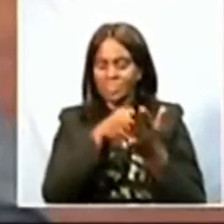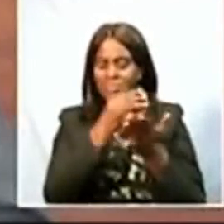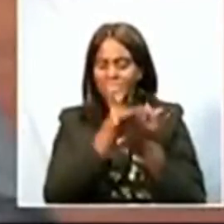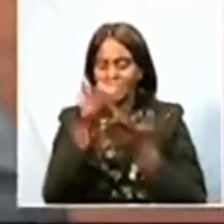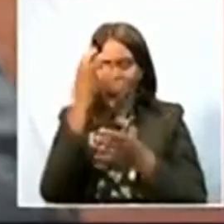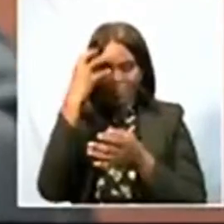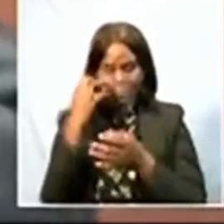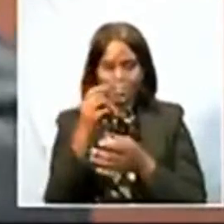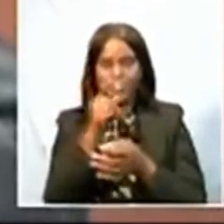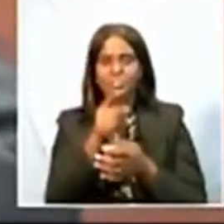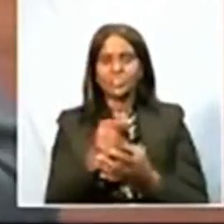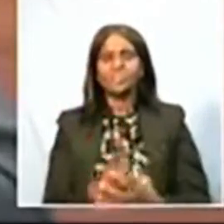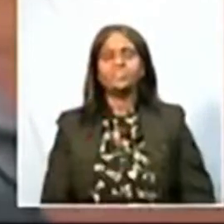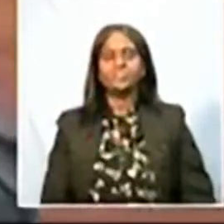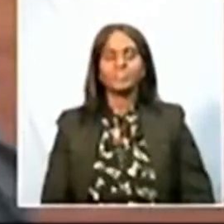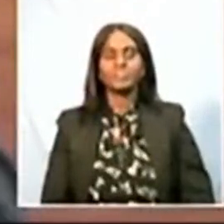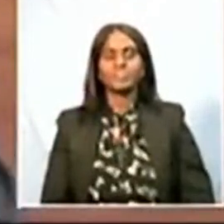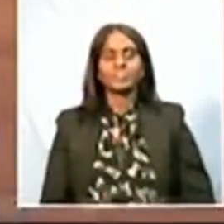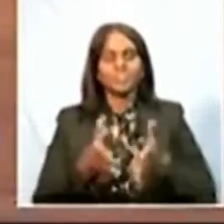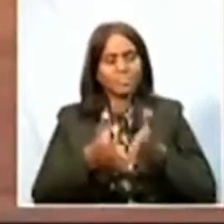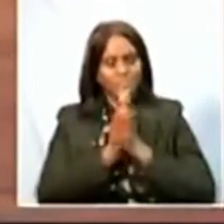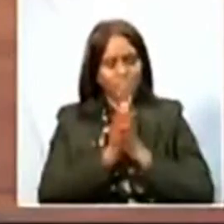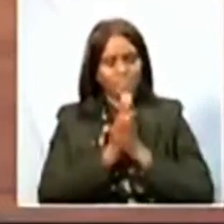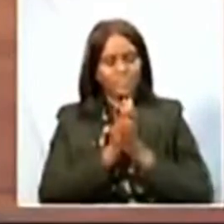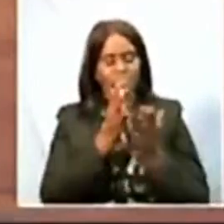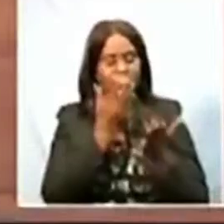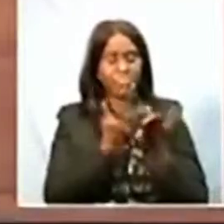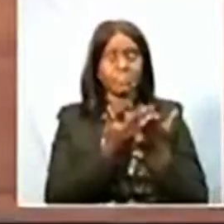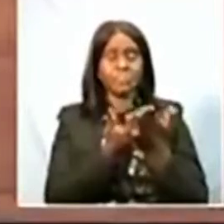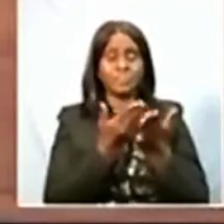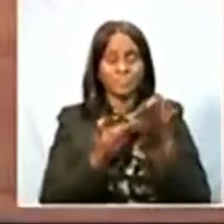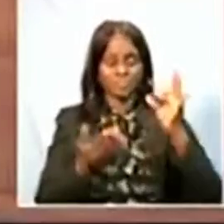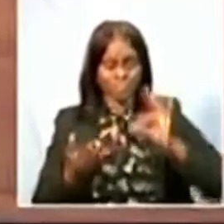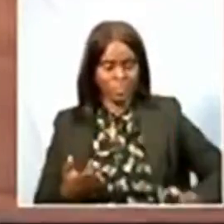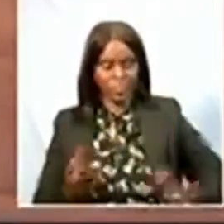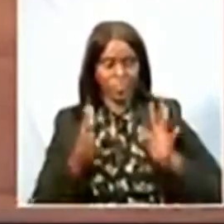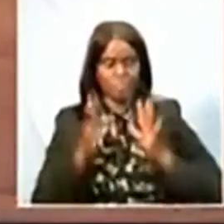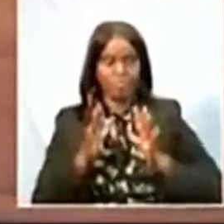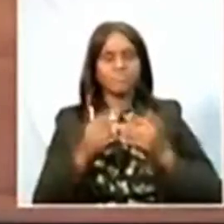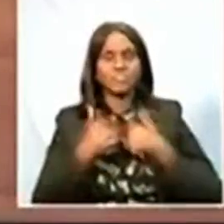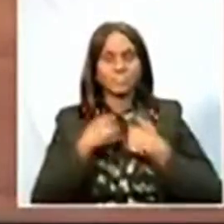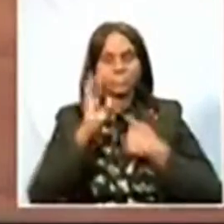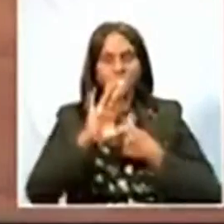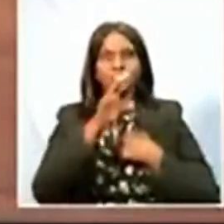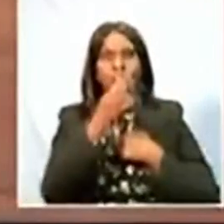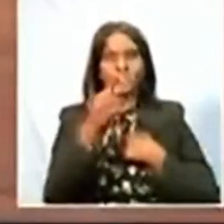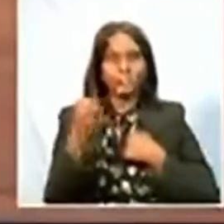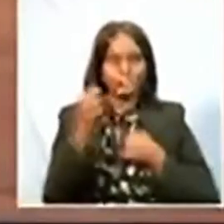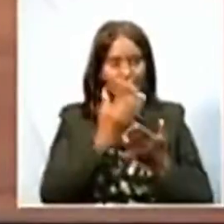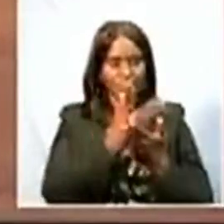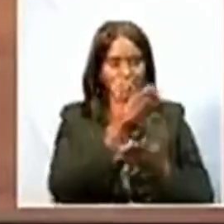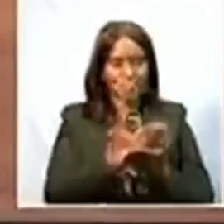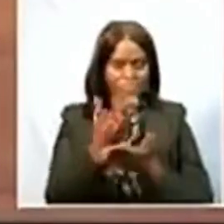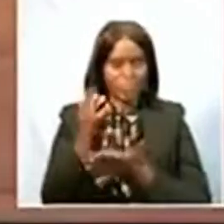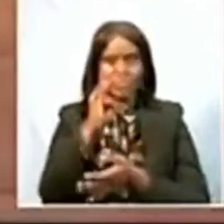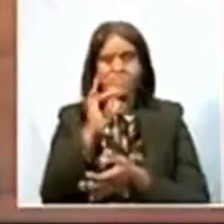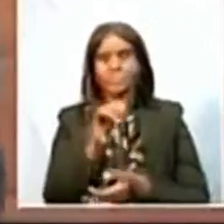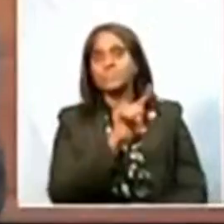officer, we are asking these beneficiaries, they have the equipment procured by